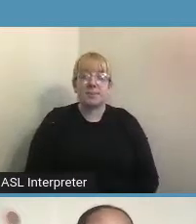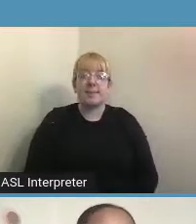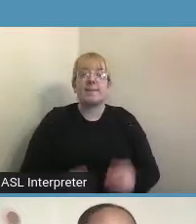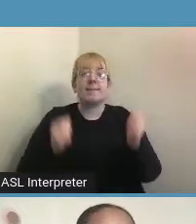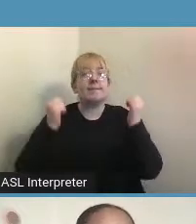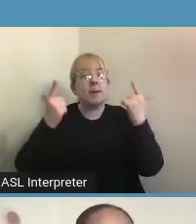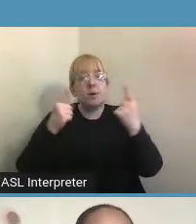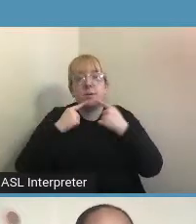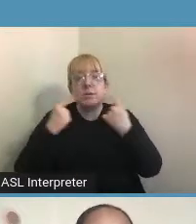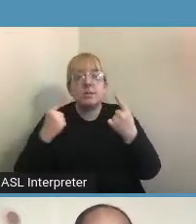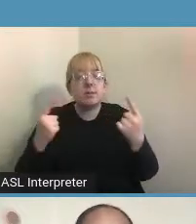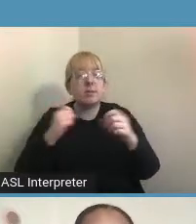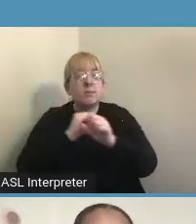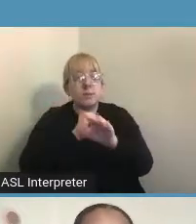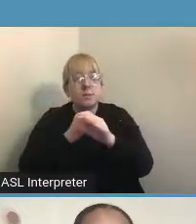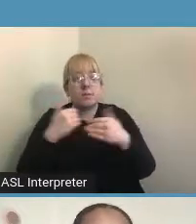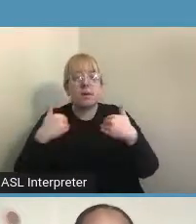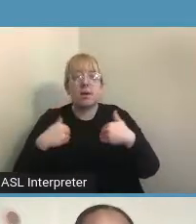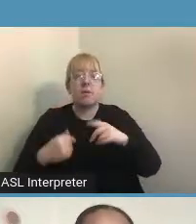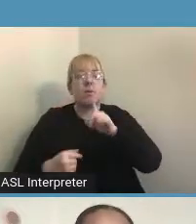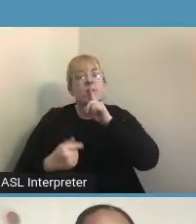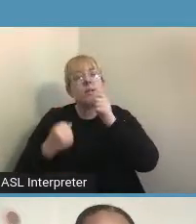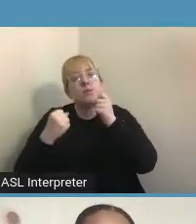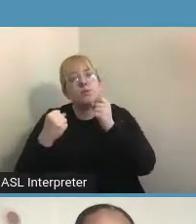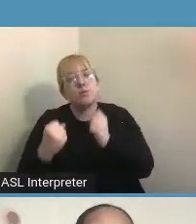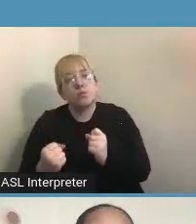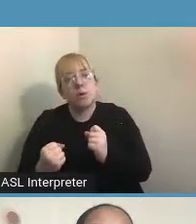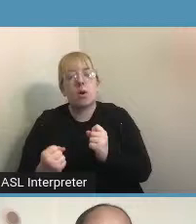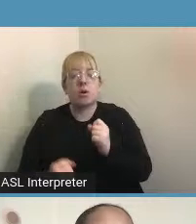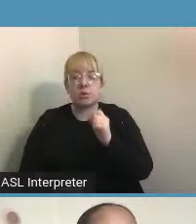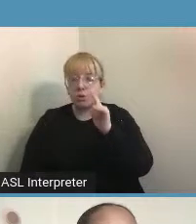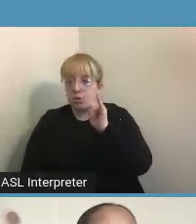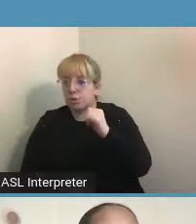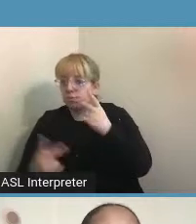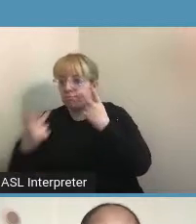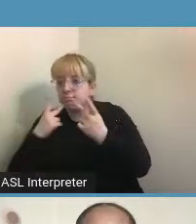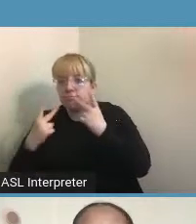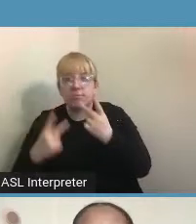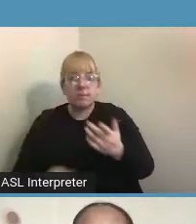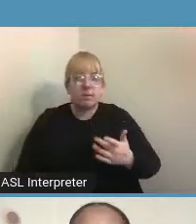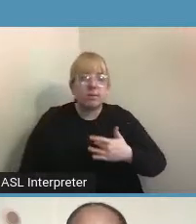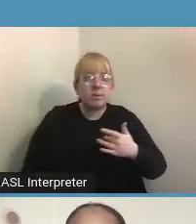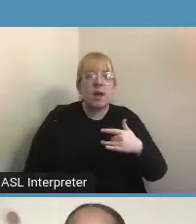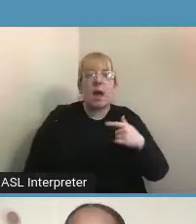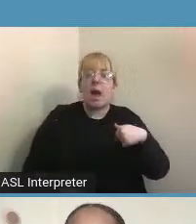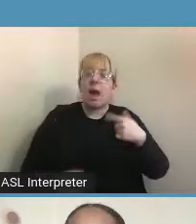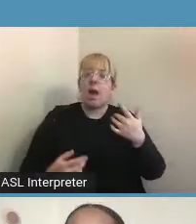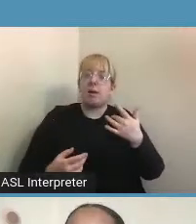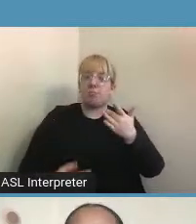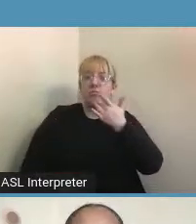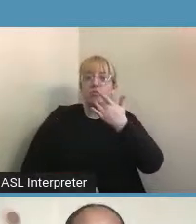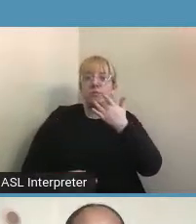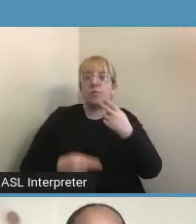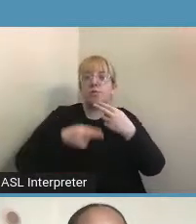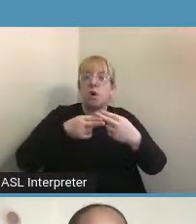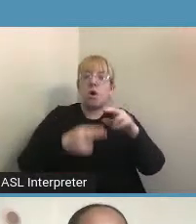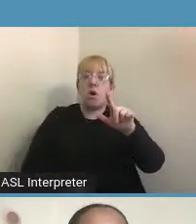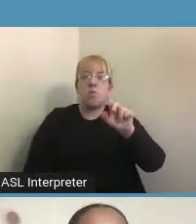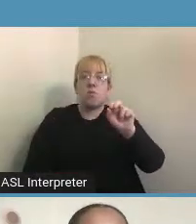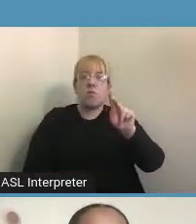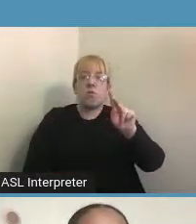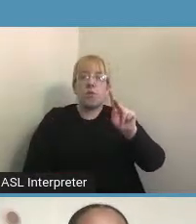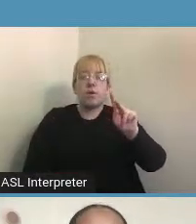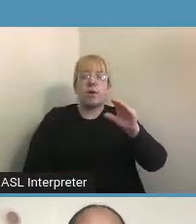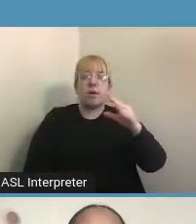successful campaigns have very strong looks and feels. I like to call it a look and feel because, your